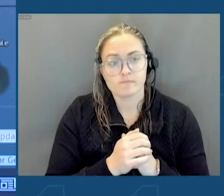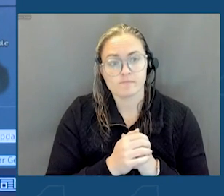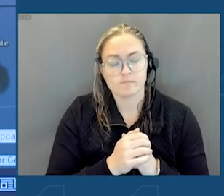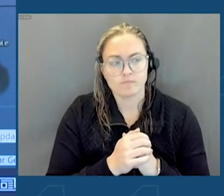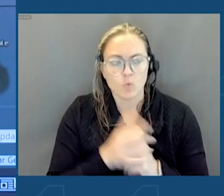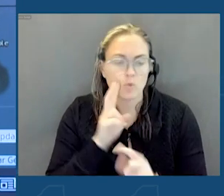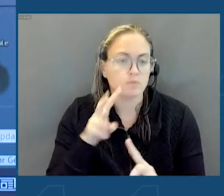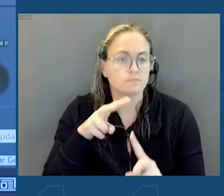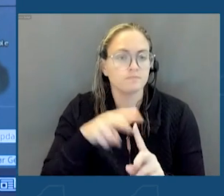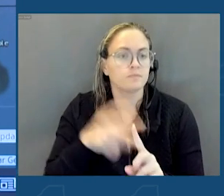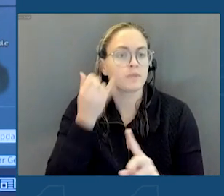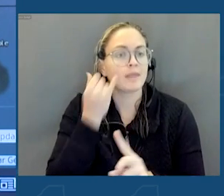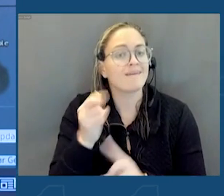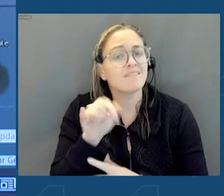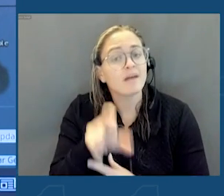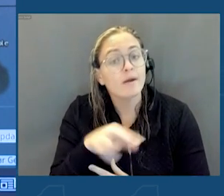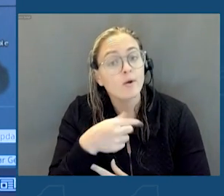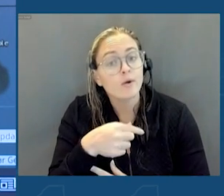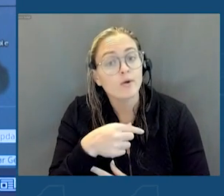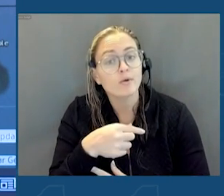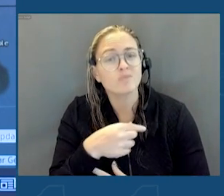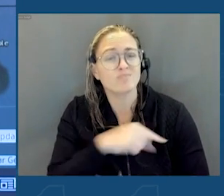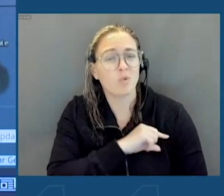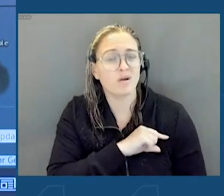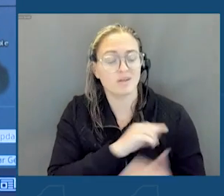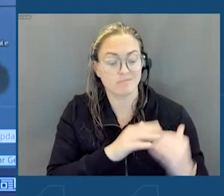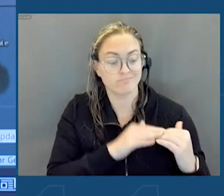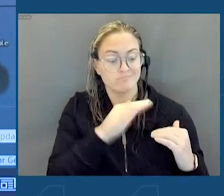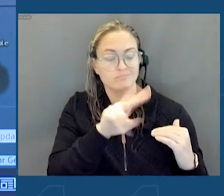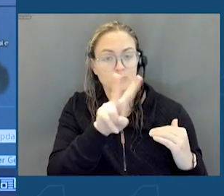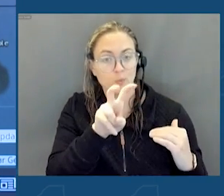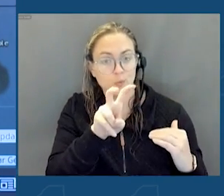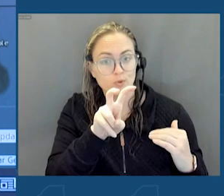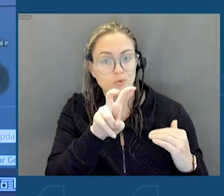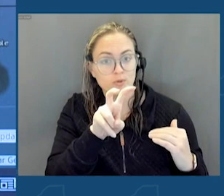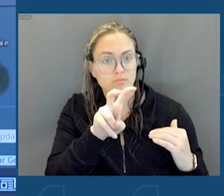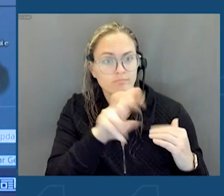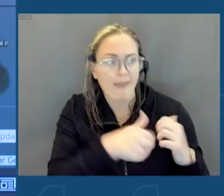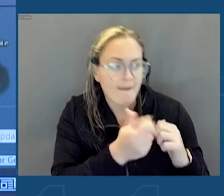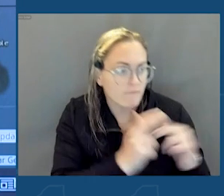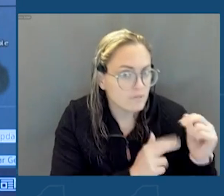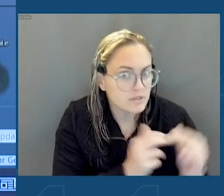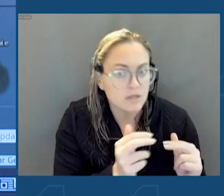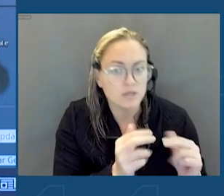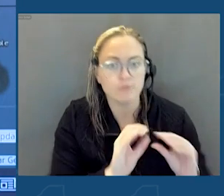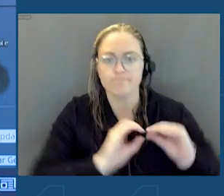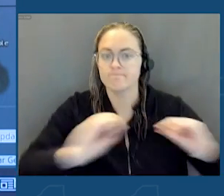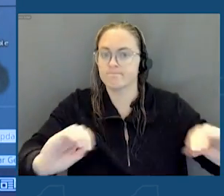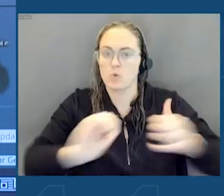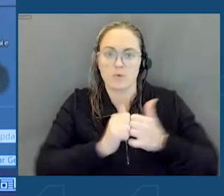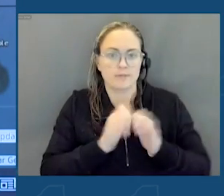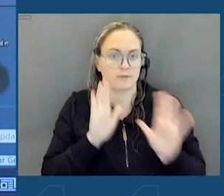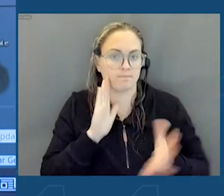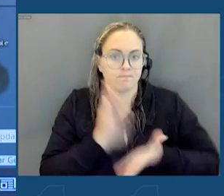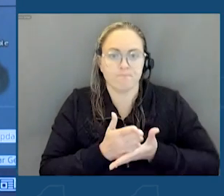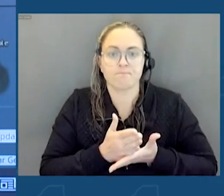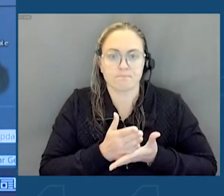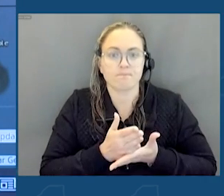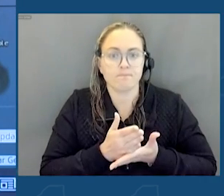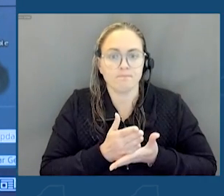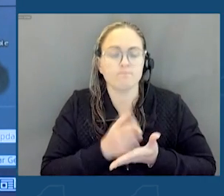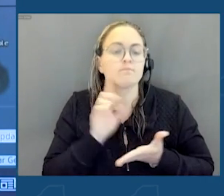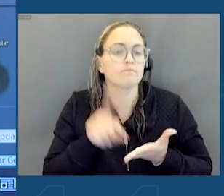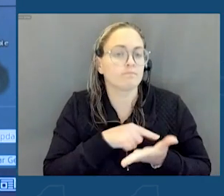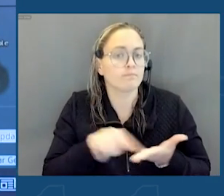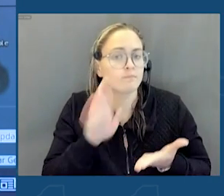implement, if the air quality exceeds 200 at the facility, at any facility, there will be no racing. That's going to be canceled